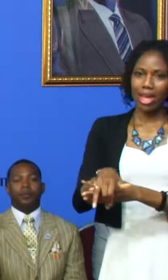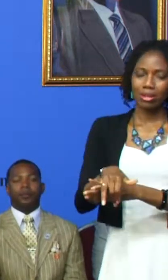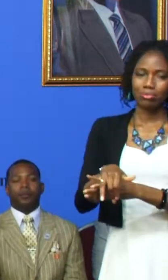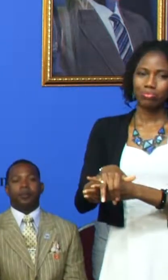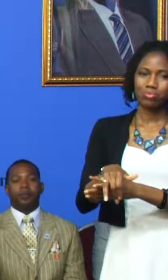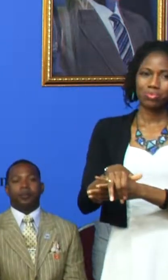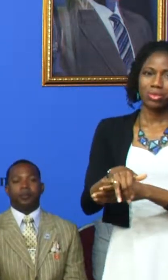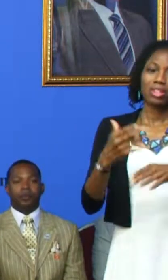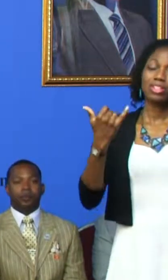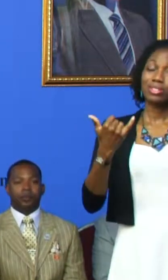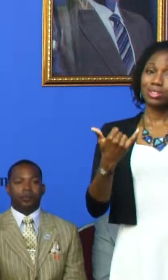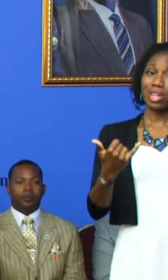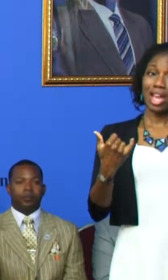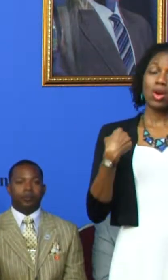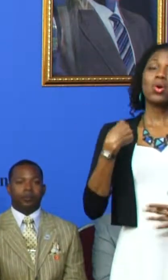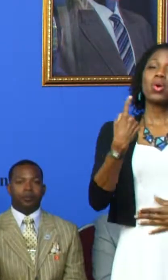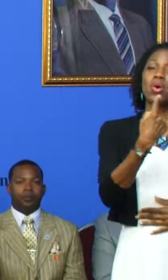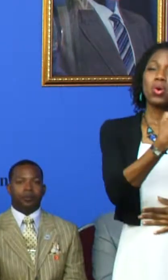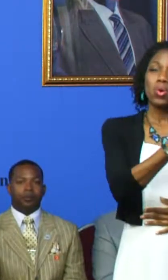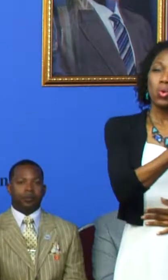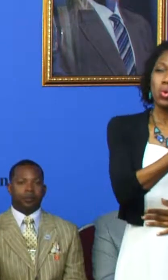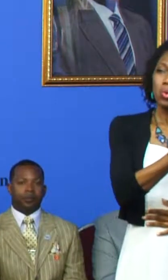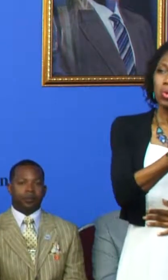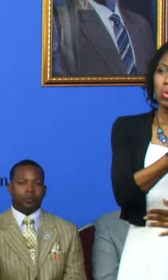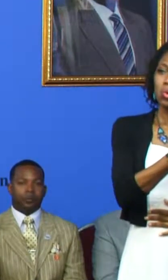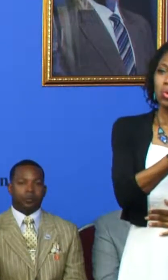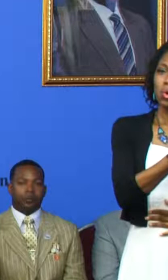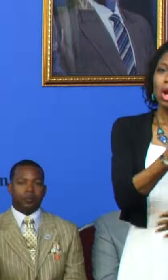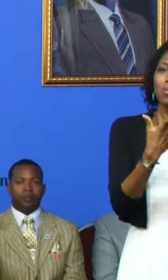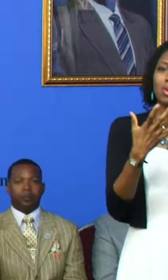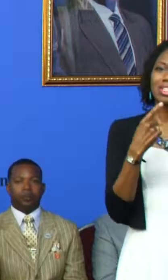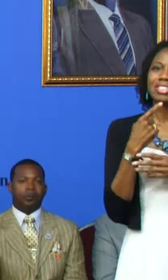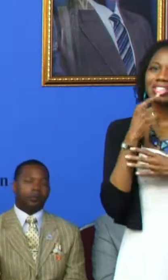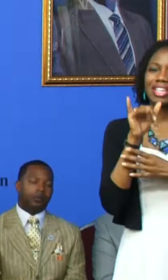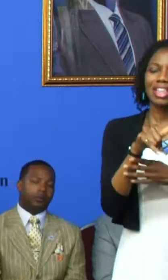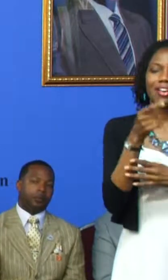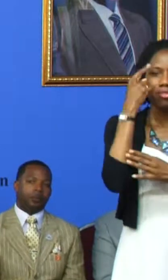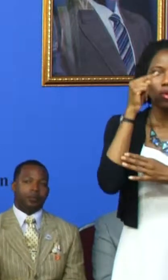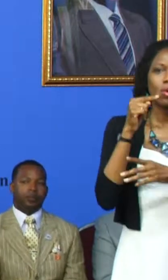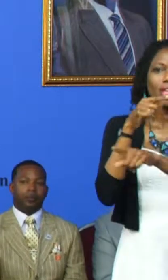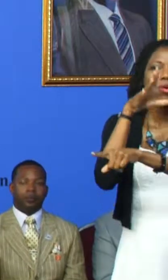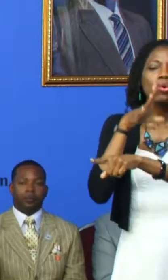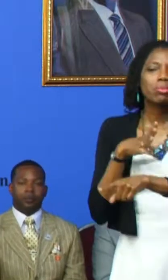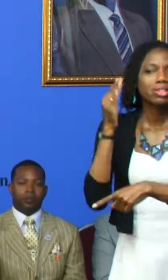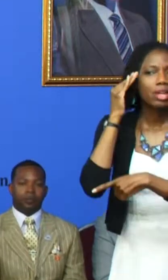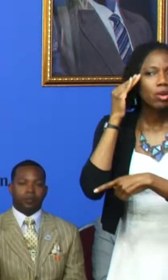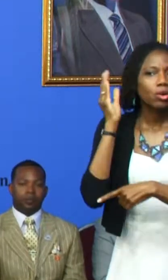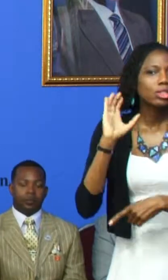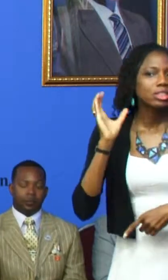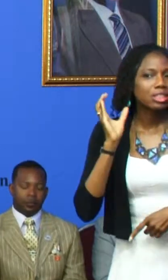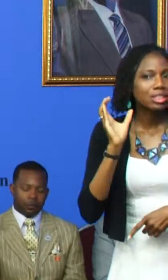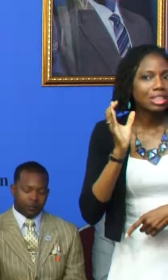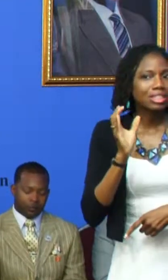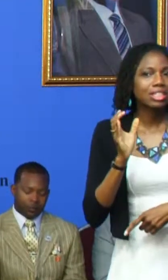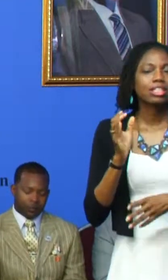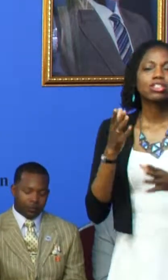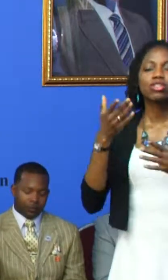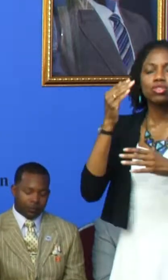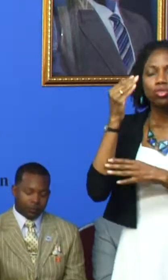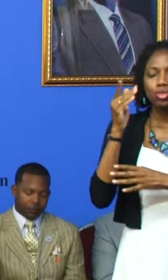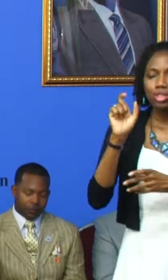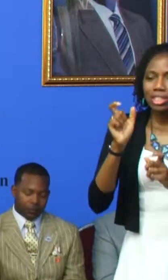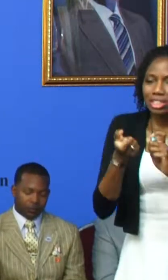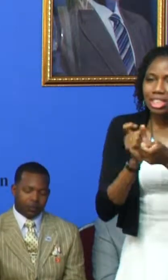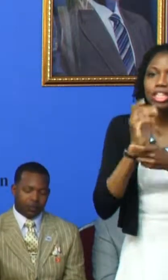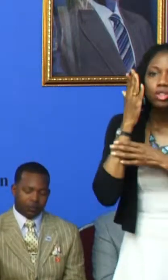So I wanted to say that for her because she's somewhere listening, for a change will come. You got to believe in